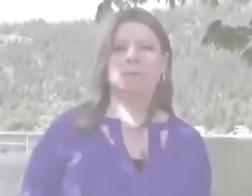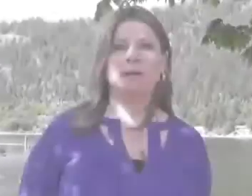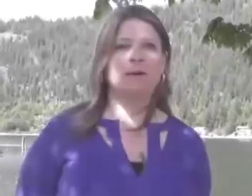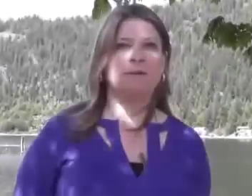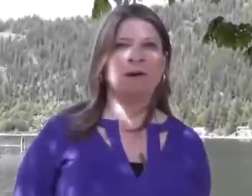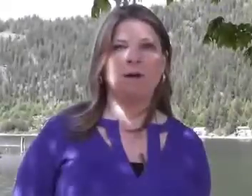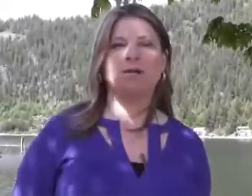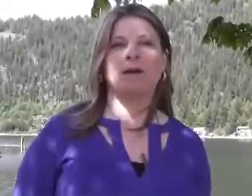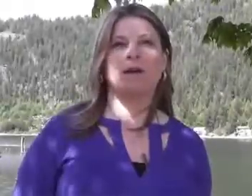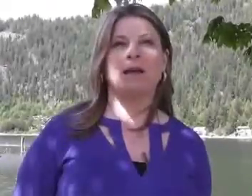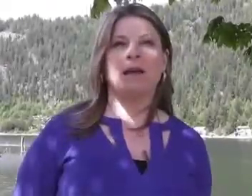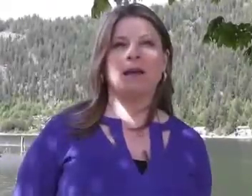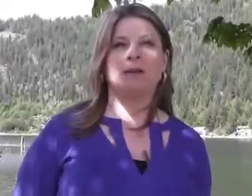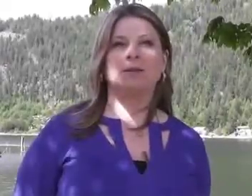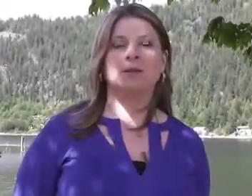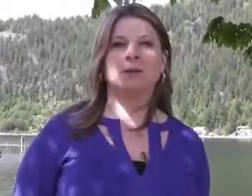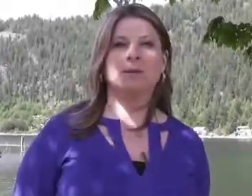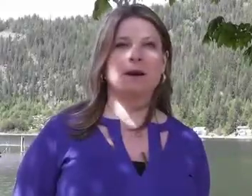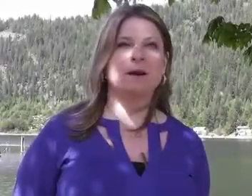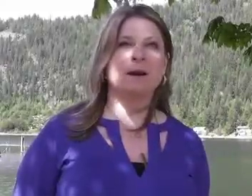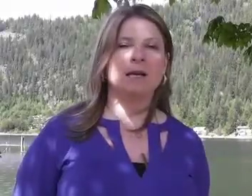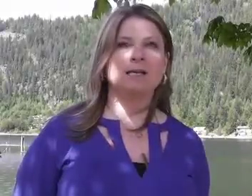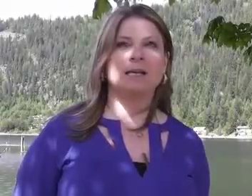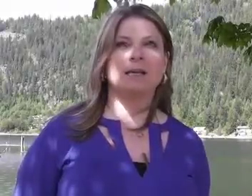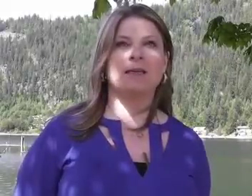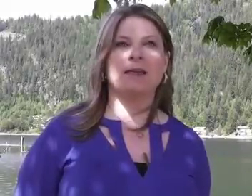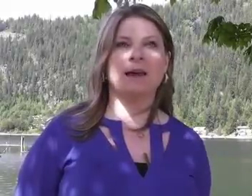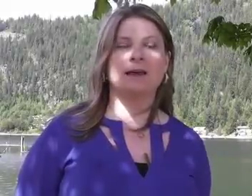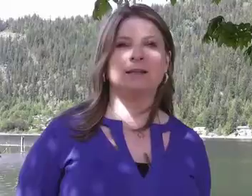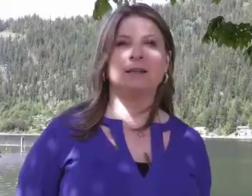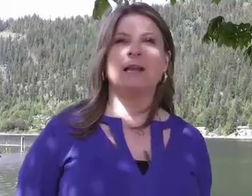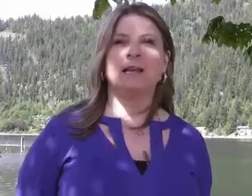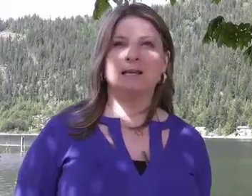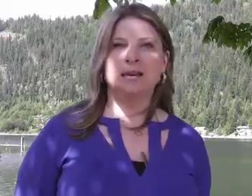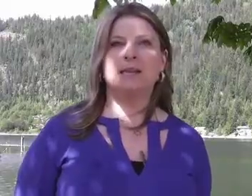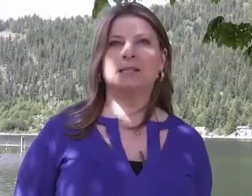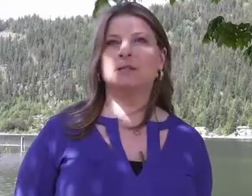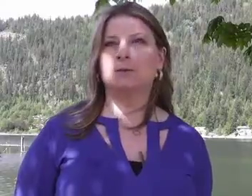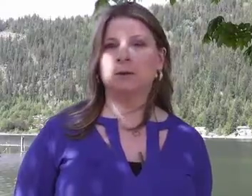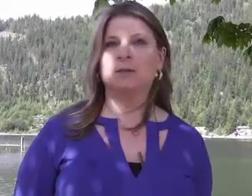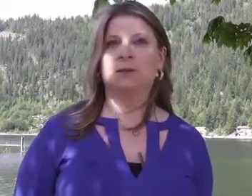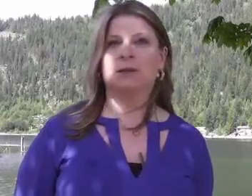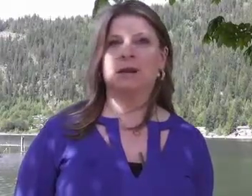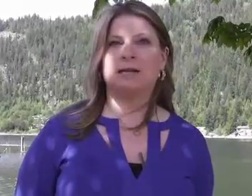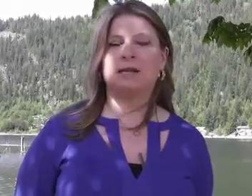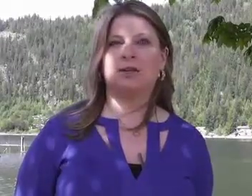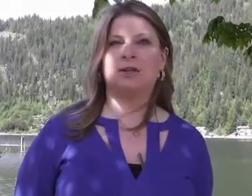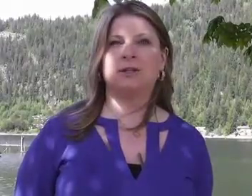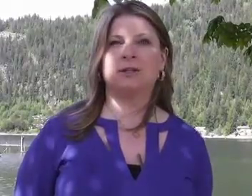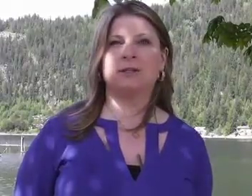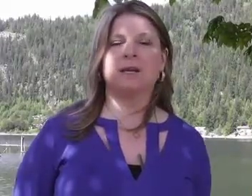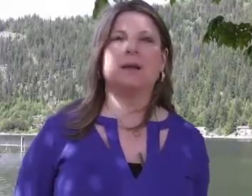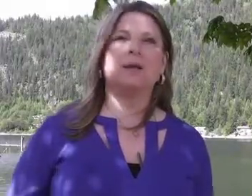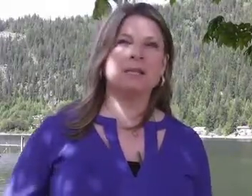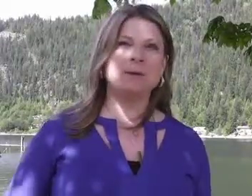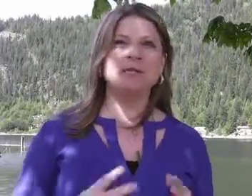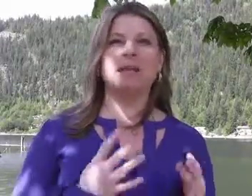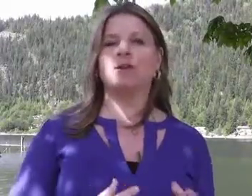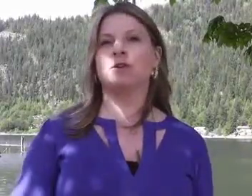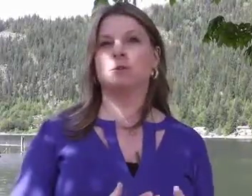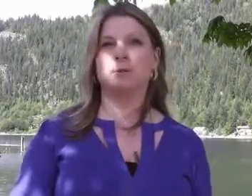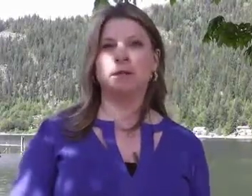We're really evolving and truly recognizing that it takes numerous organizations